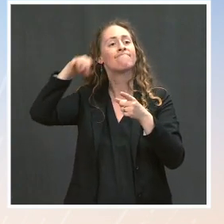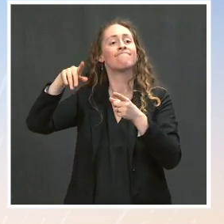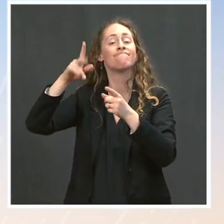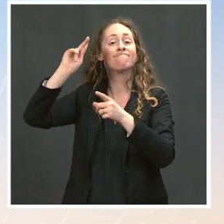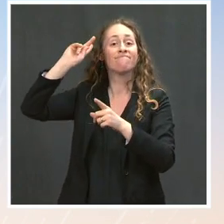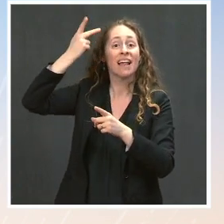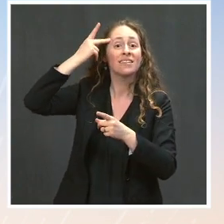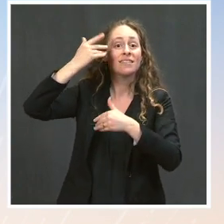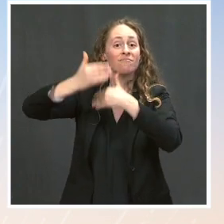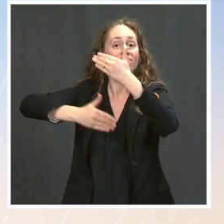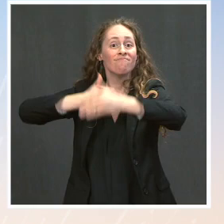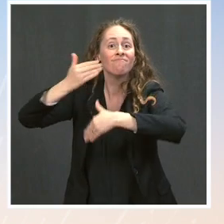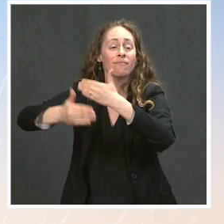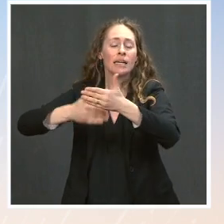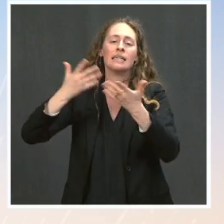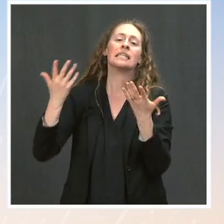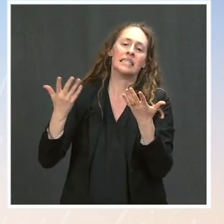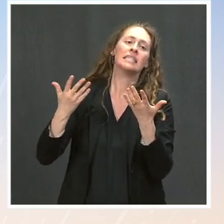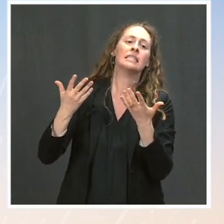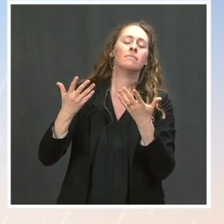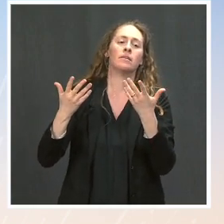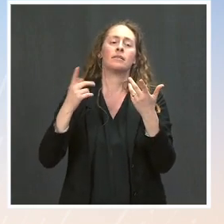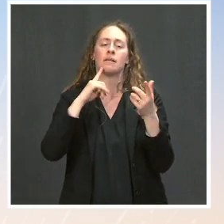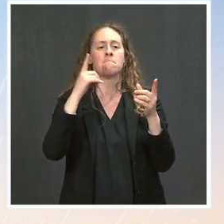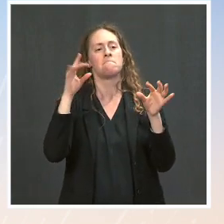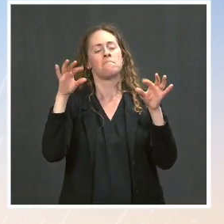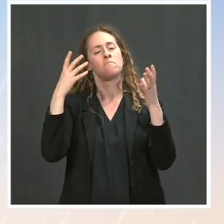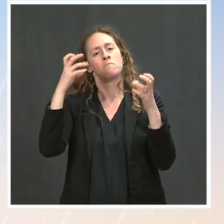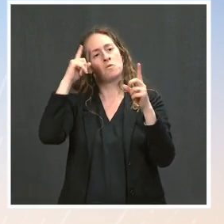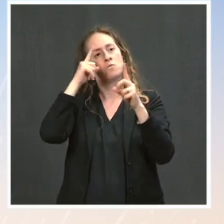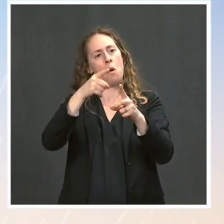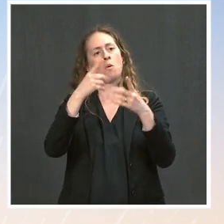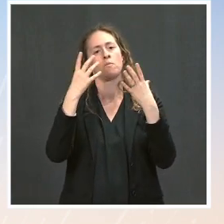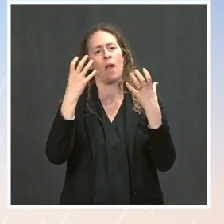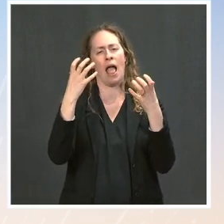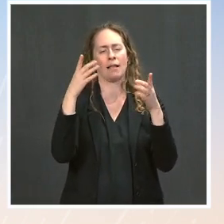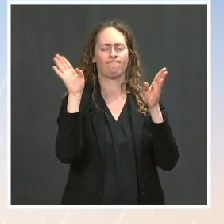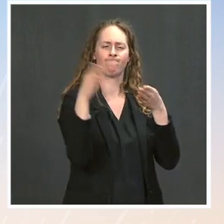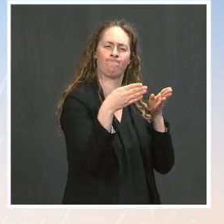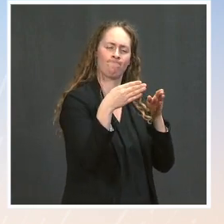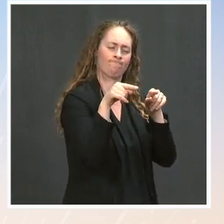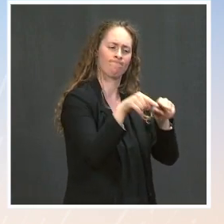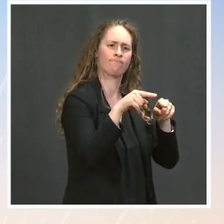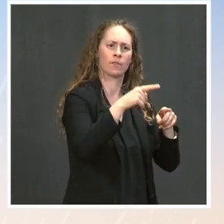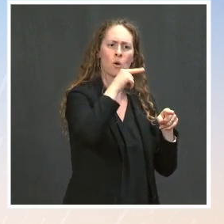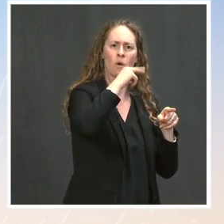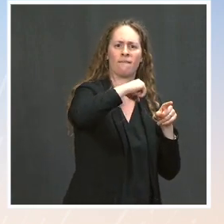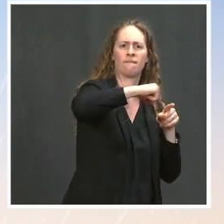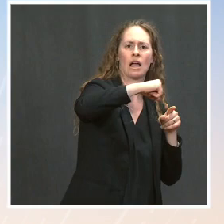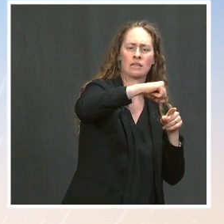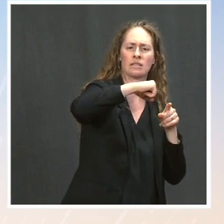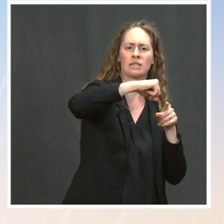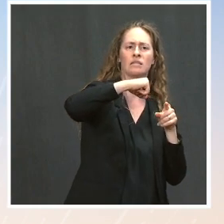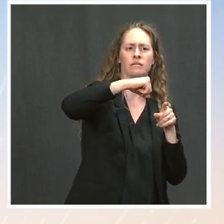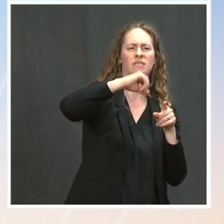vaccine confidence, I should say, across a range of communities where we've seen